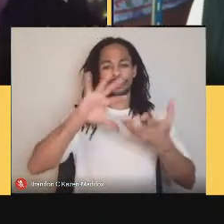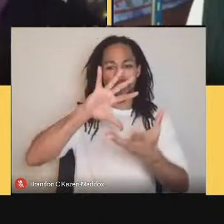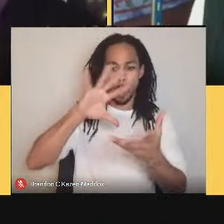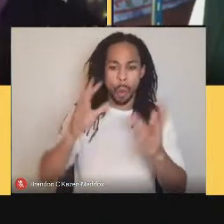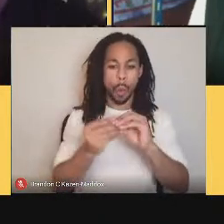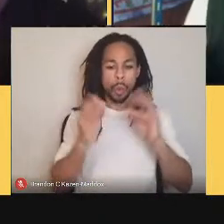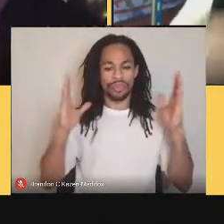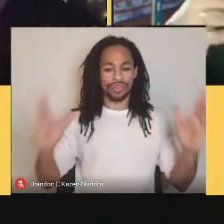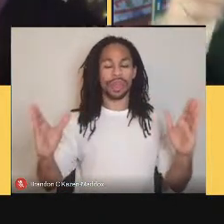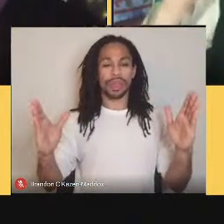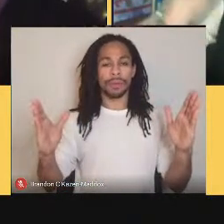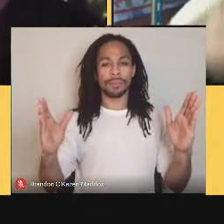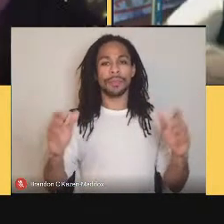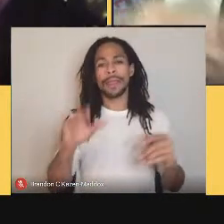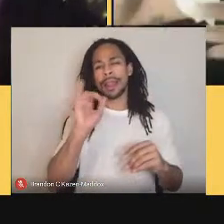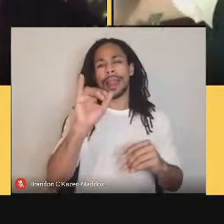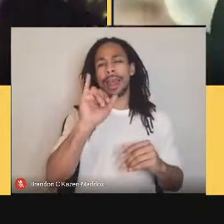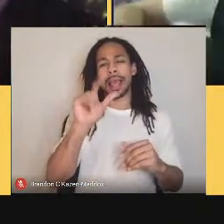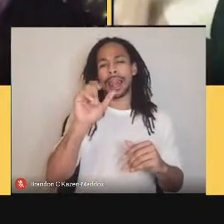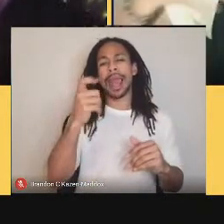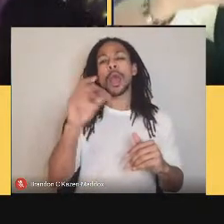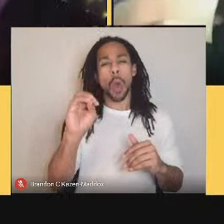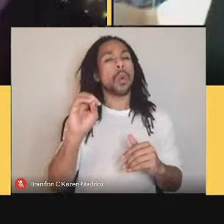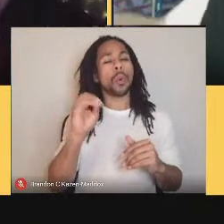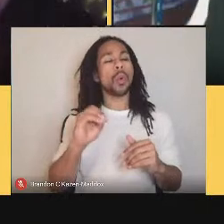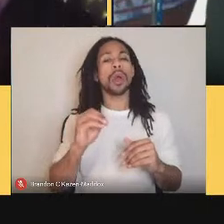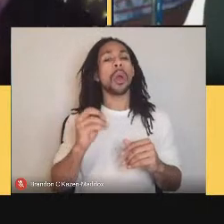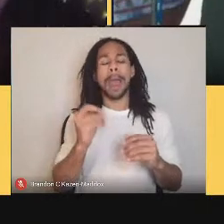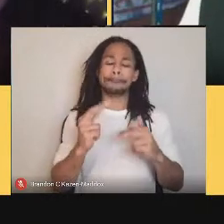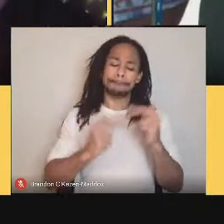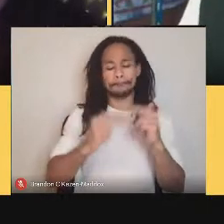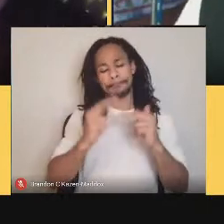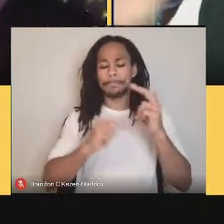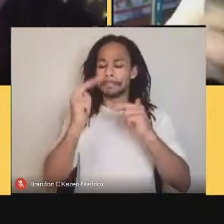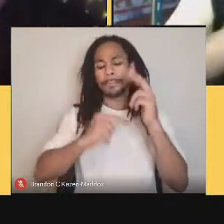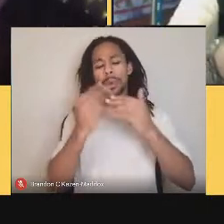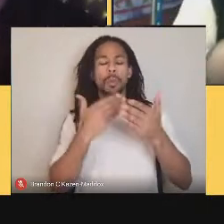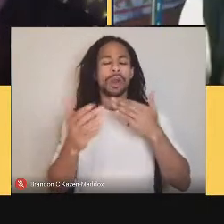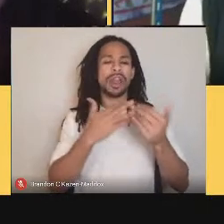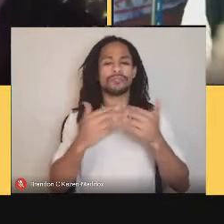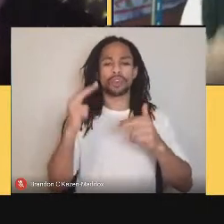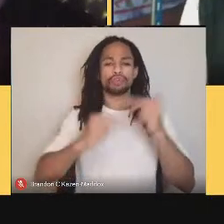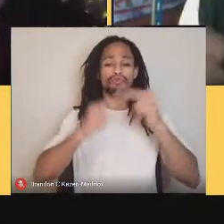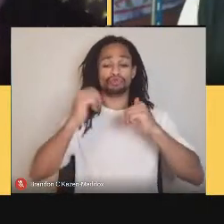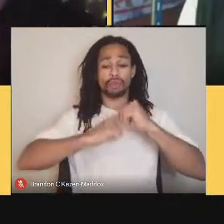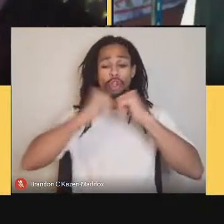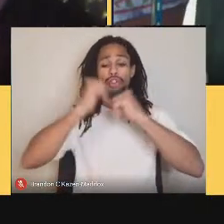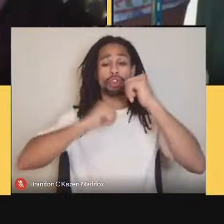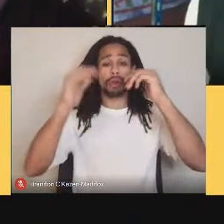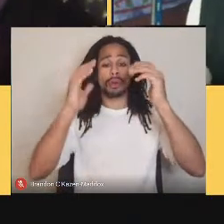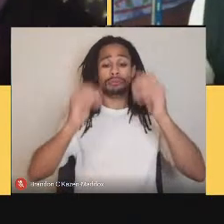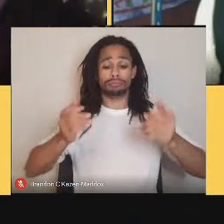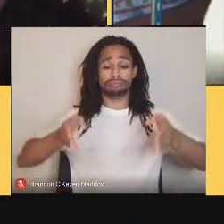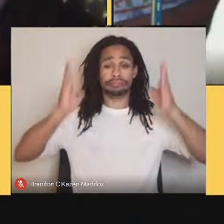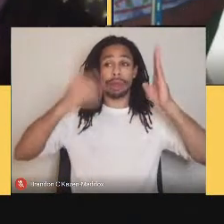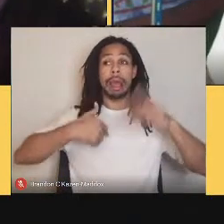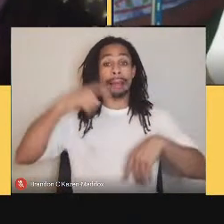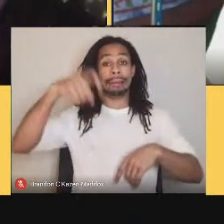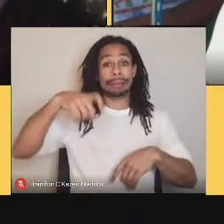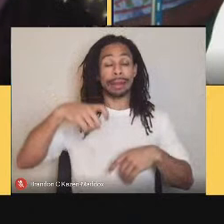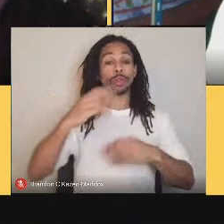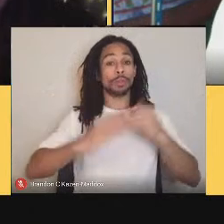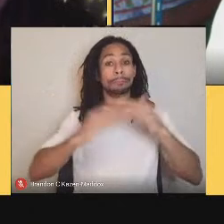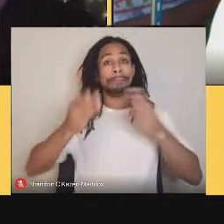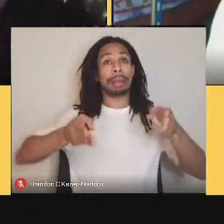my Lego blocks that I can then continue to build whatever structure I need to outside of those three or four or five notes, whatever it is.